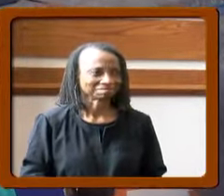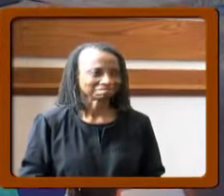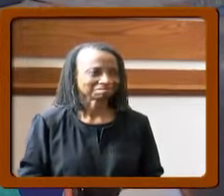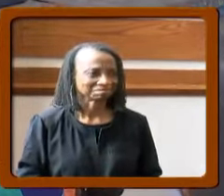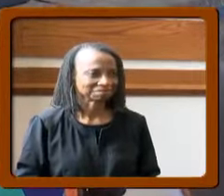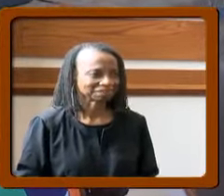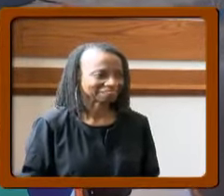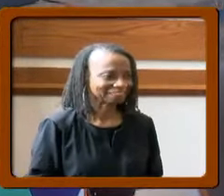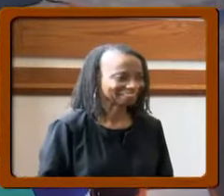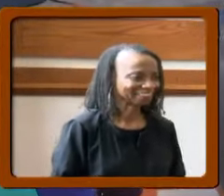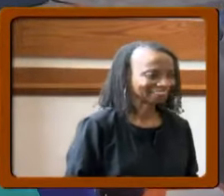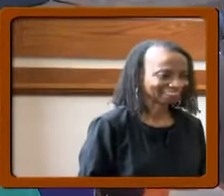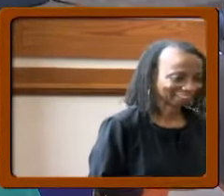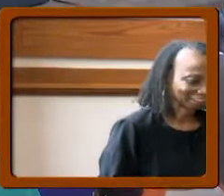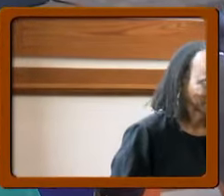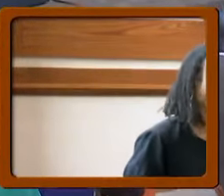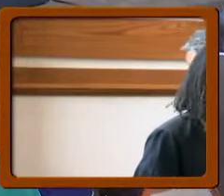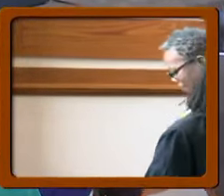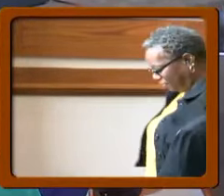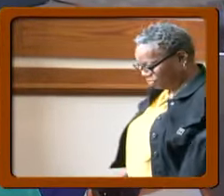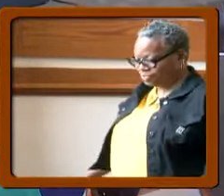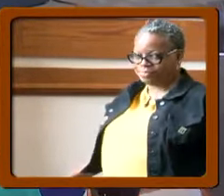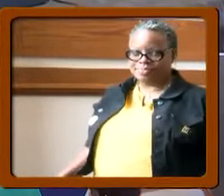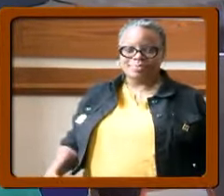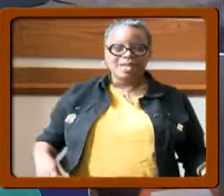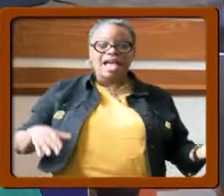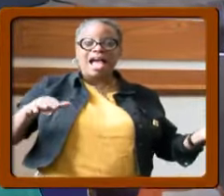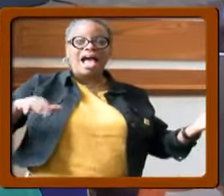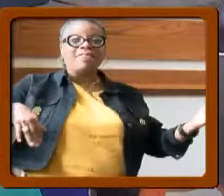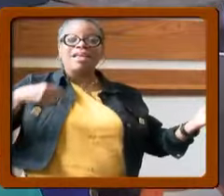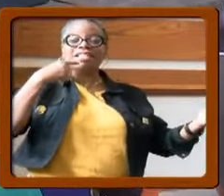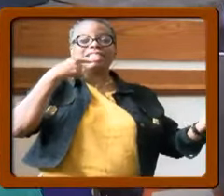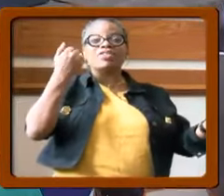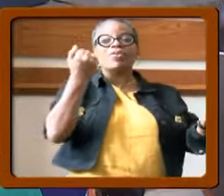I have not told you everything.